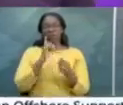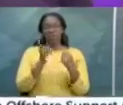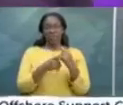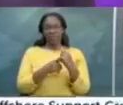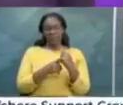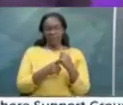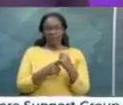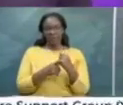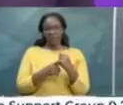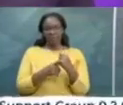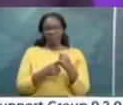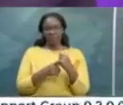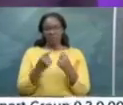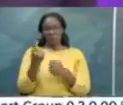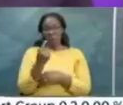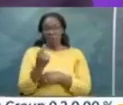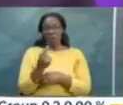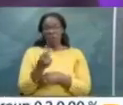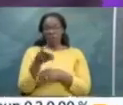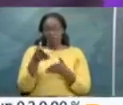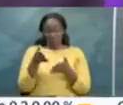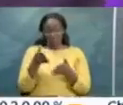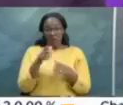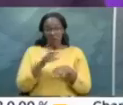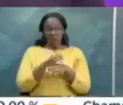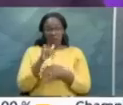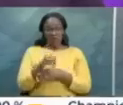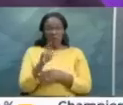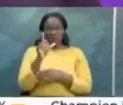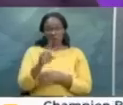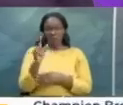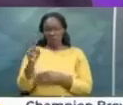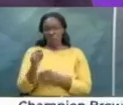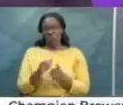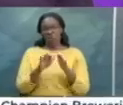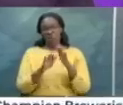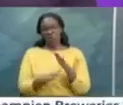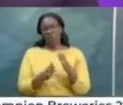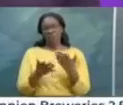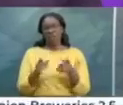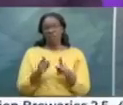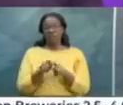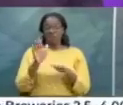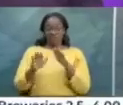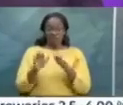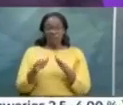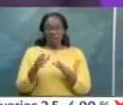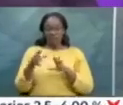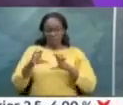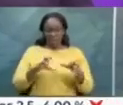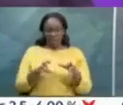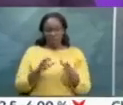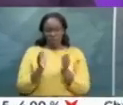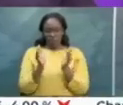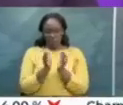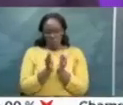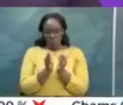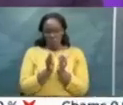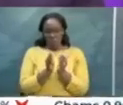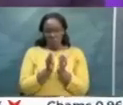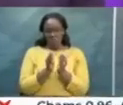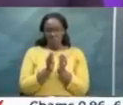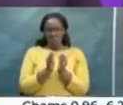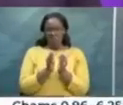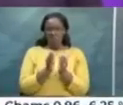600 Kenya shillings only. Wow. At SOKO, you'll get it for that. When it comes to the tailor stuffed animals, the small ones